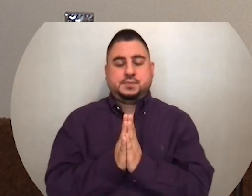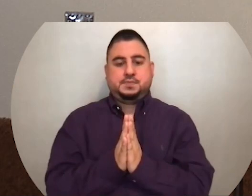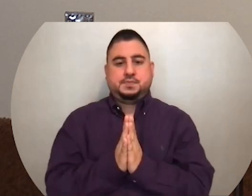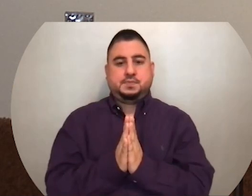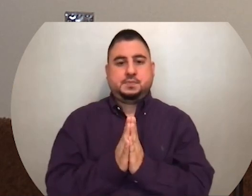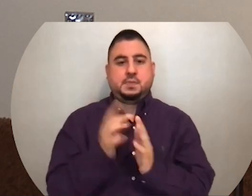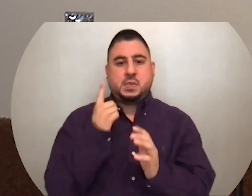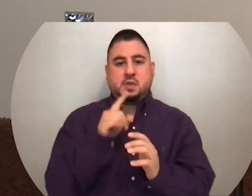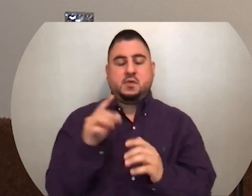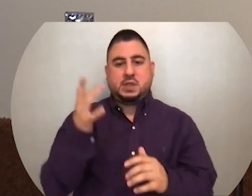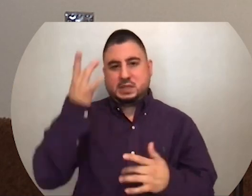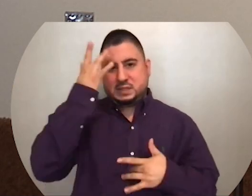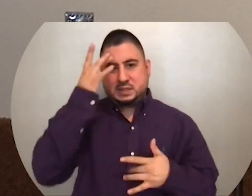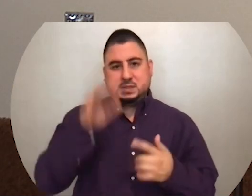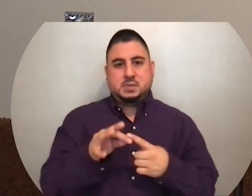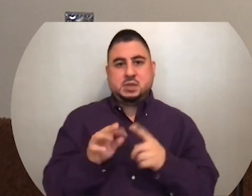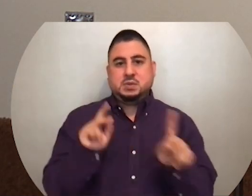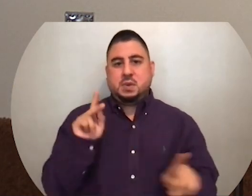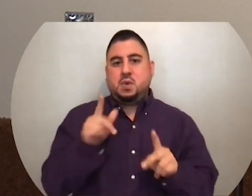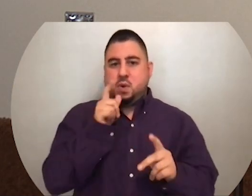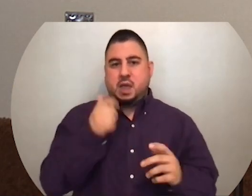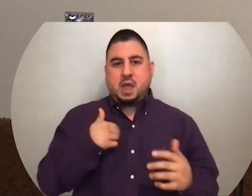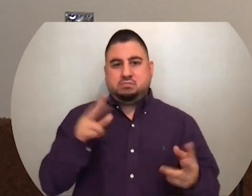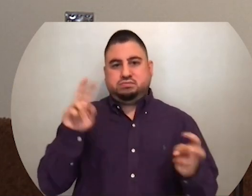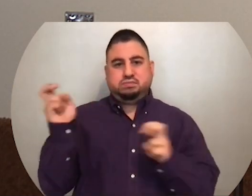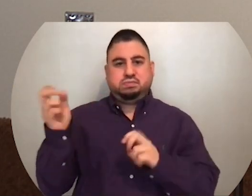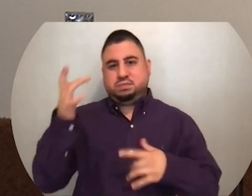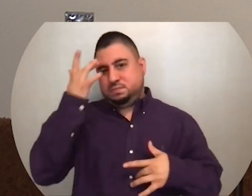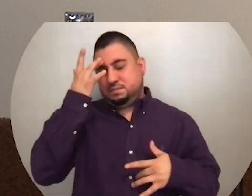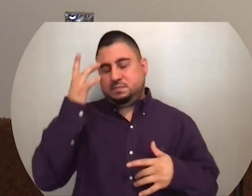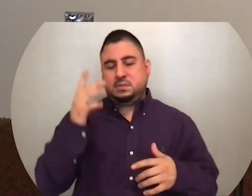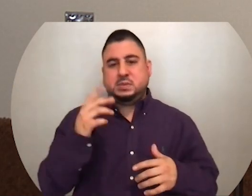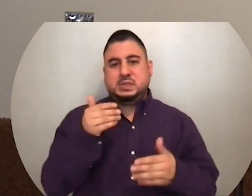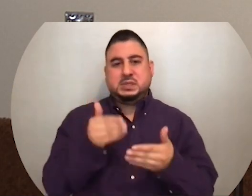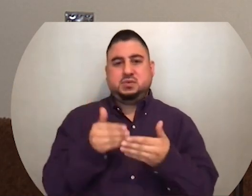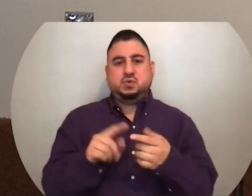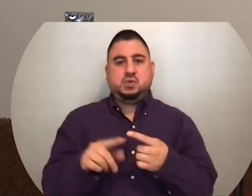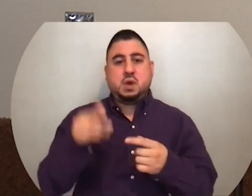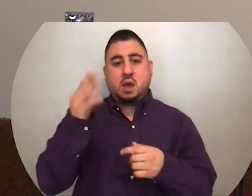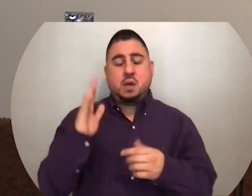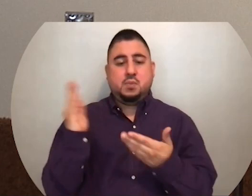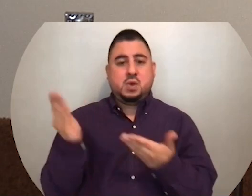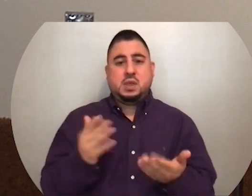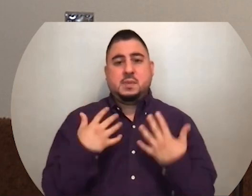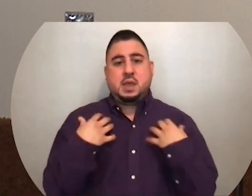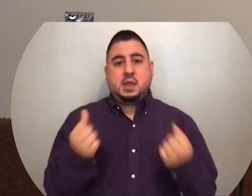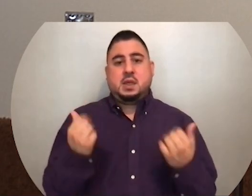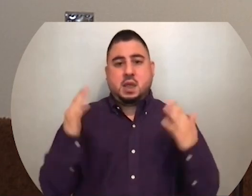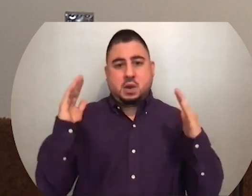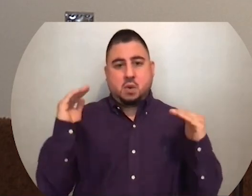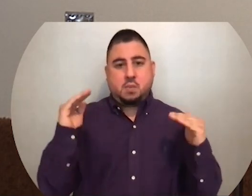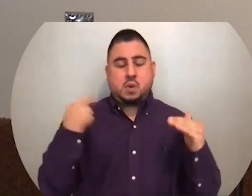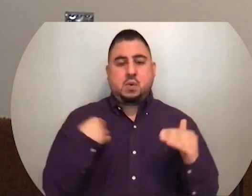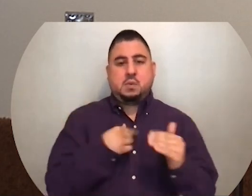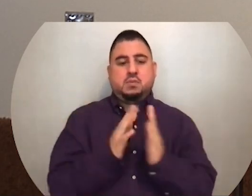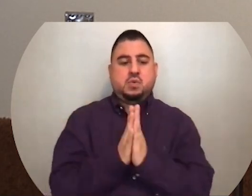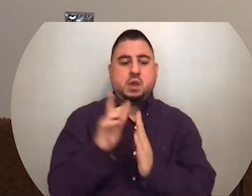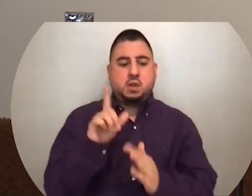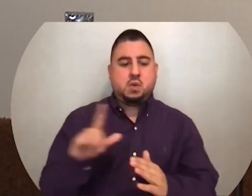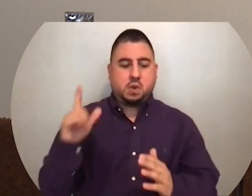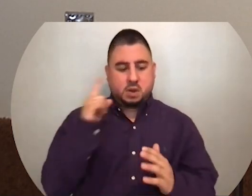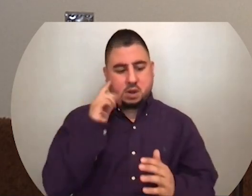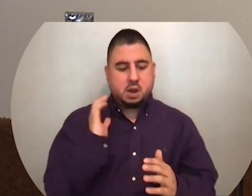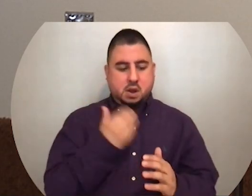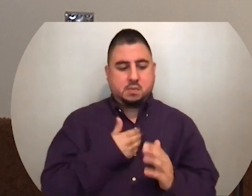prayers. For the sick, especially those with terminal illness, that their nearness to God bring them healing and hope, let us pray to the